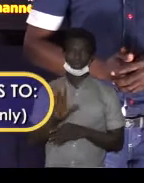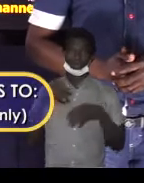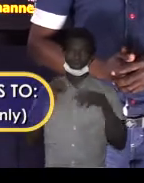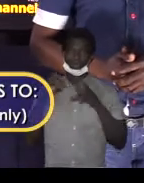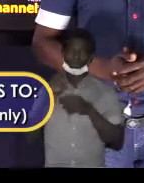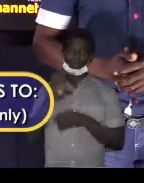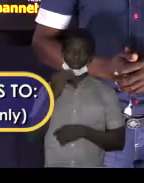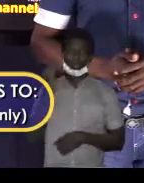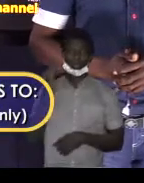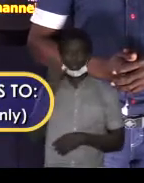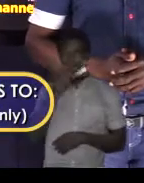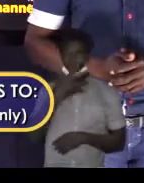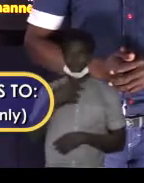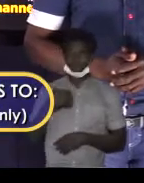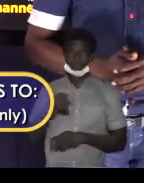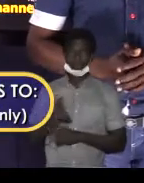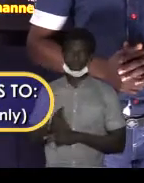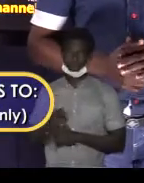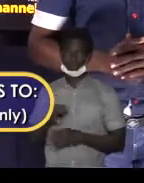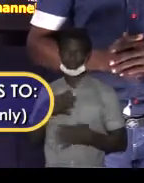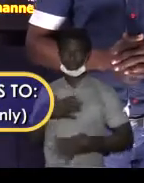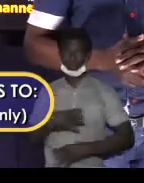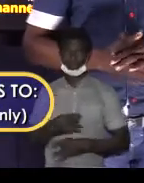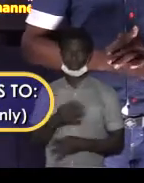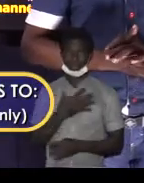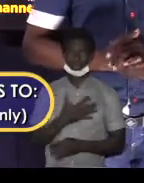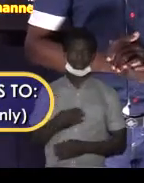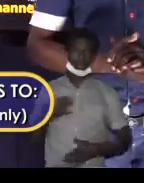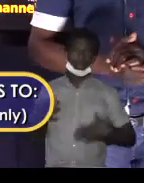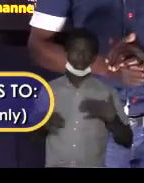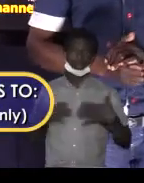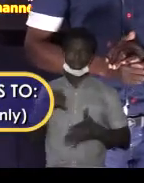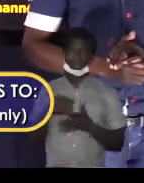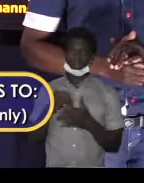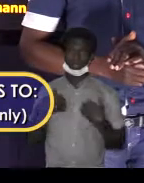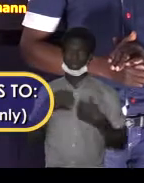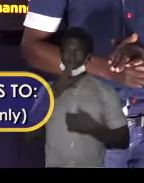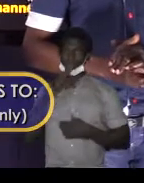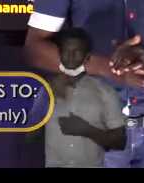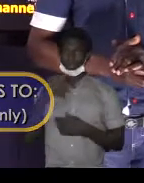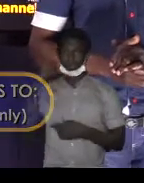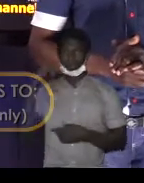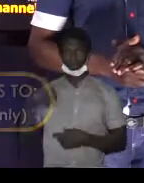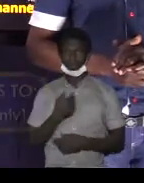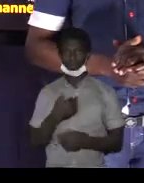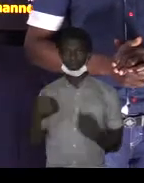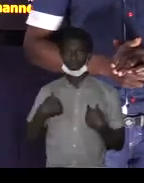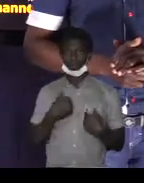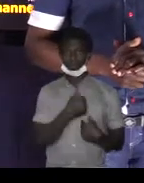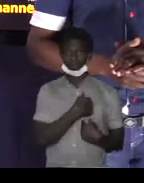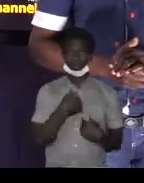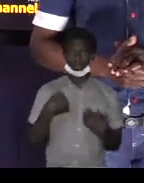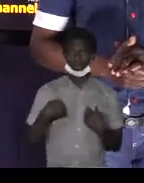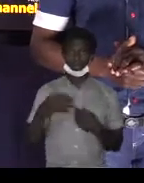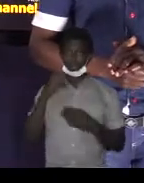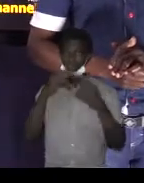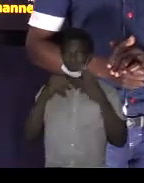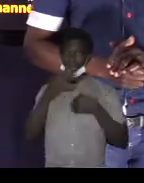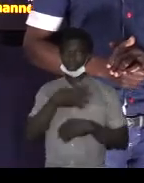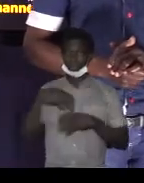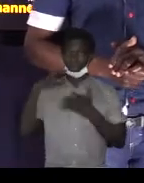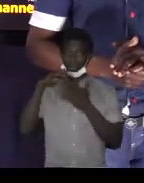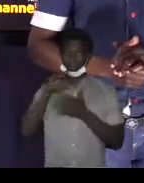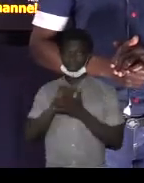Home. Beautifully packaged, interesting and exciting it has been for us. We've had fun and we hope that you have